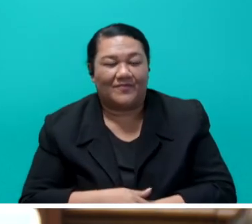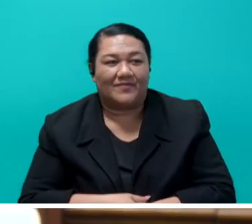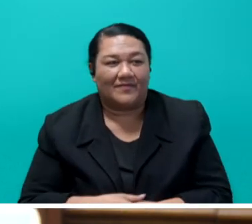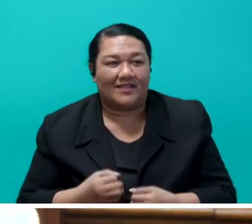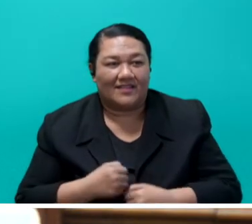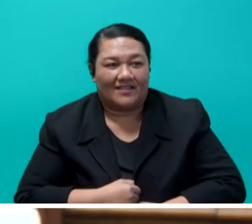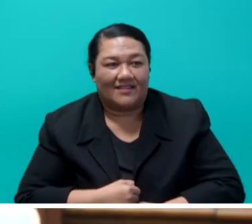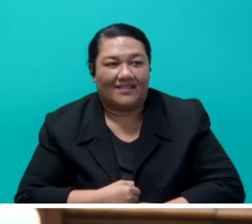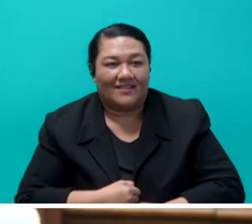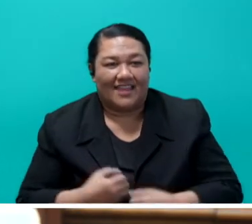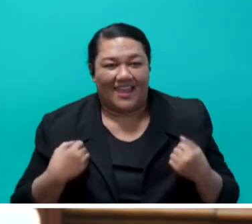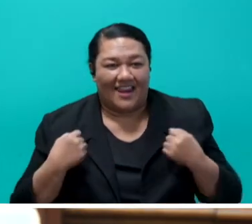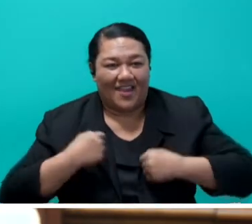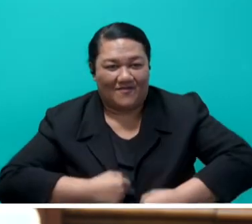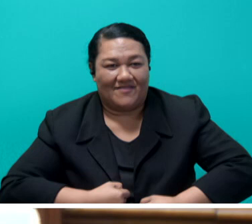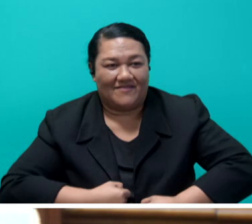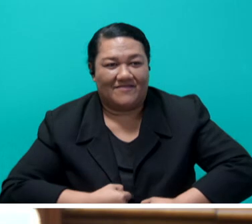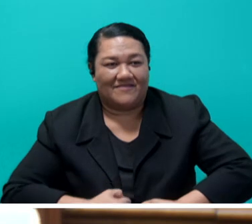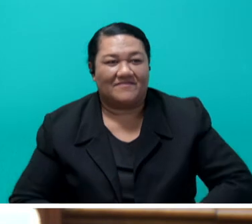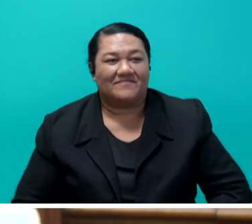Speaker, sir, I rise to present a statement